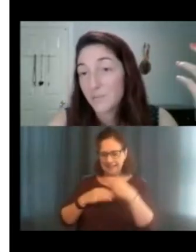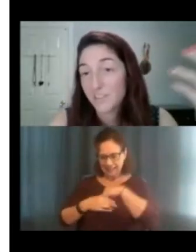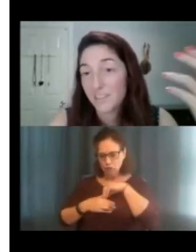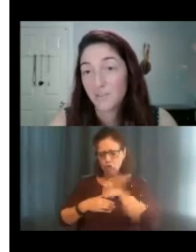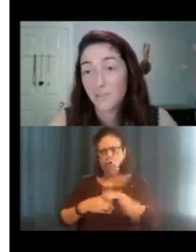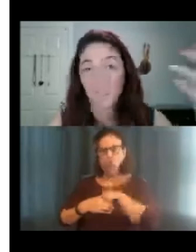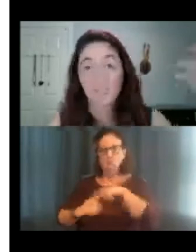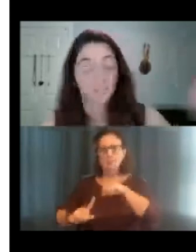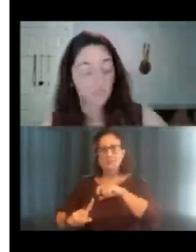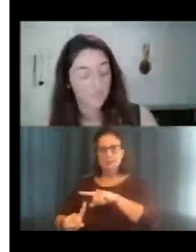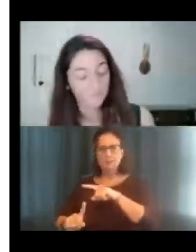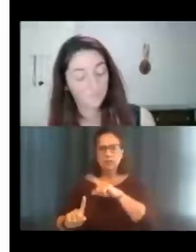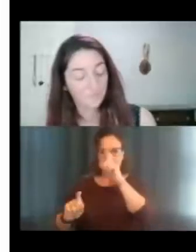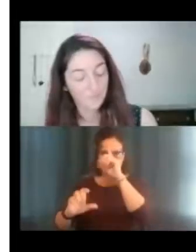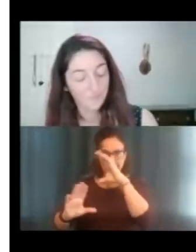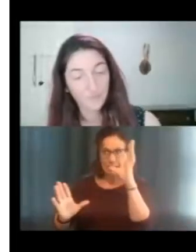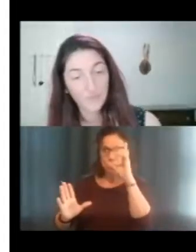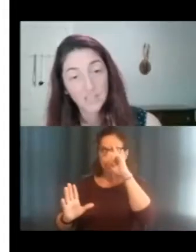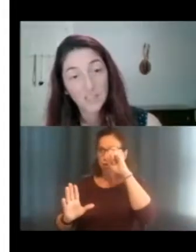so imagery, dreaming, daydreams.